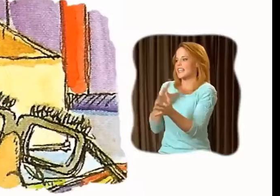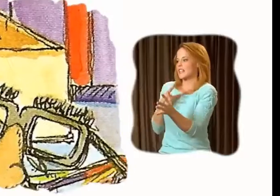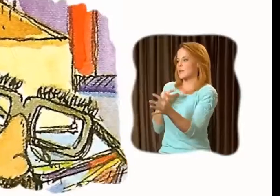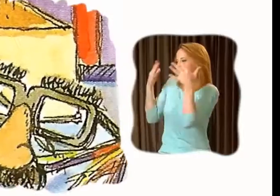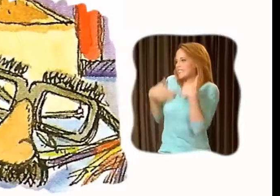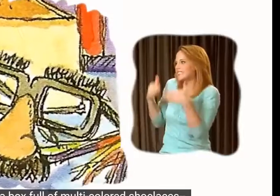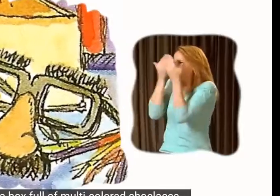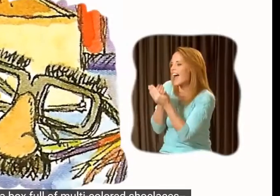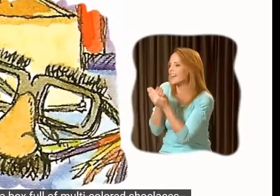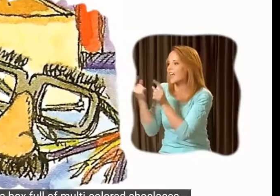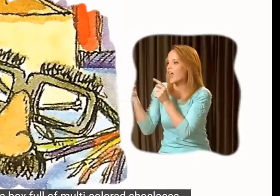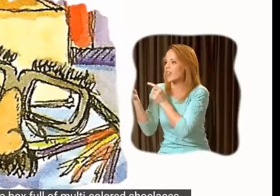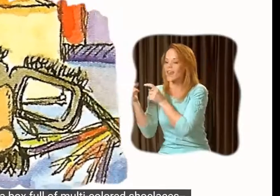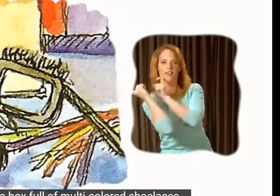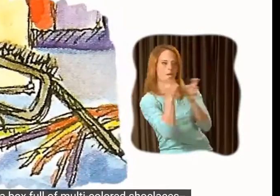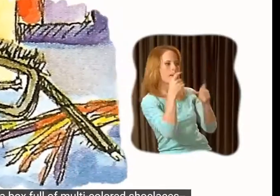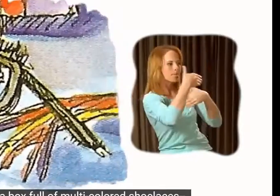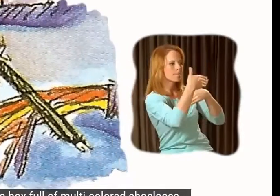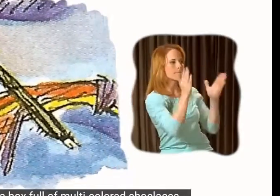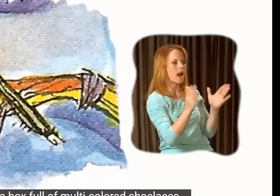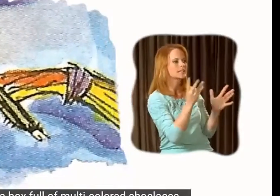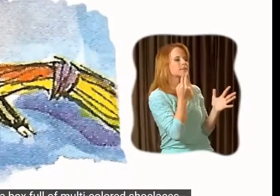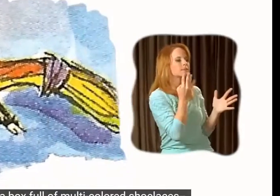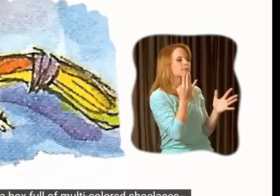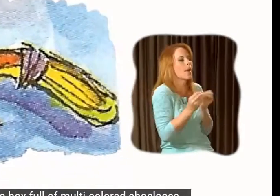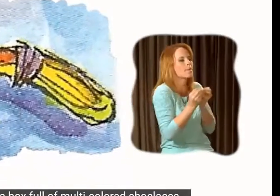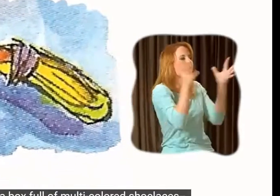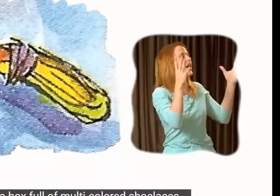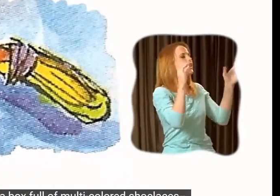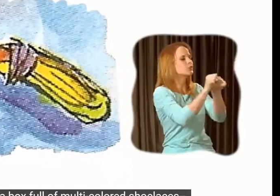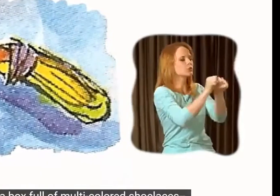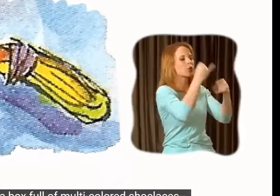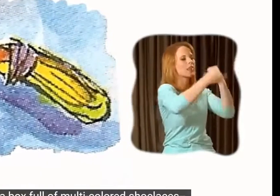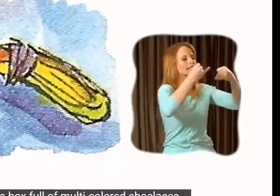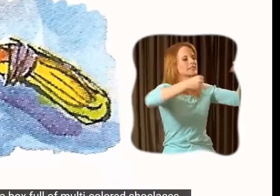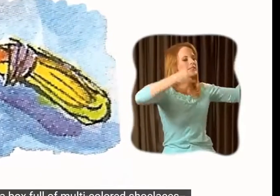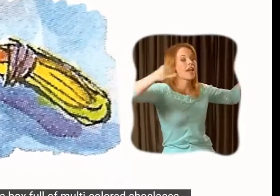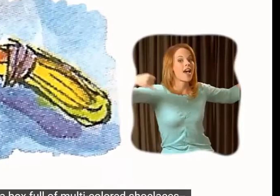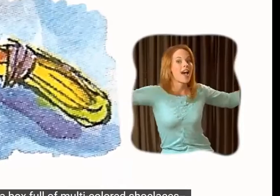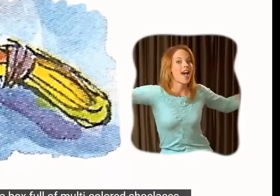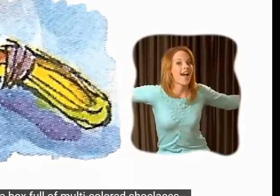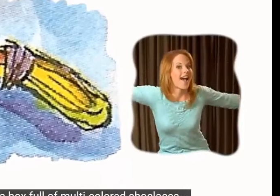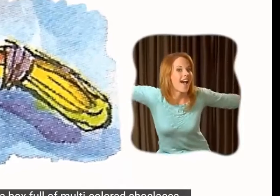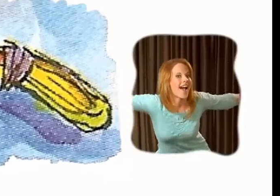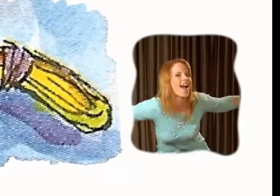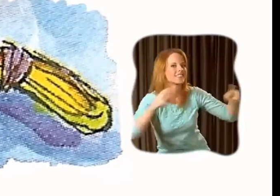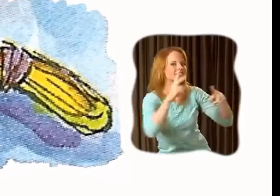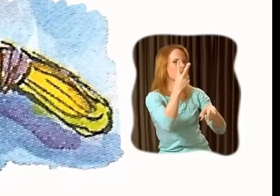nifty disguises. And they gave her a box of multicolored shoelaces, extra long for double